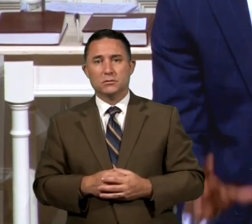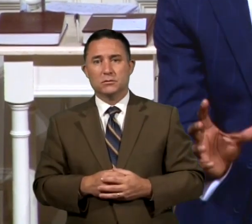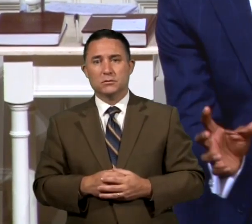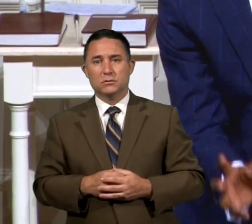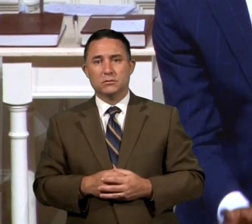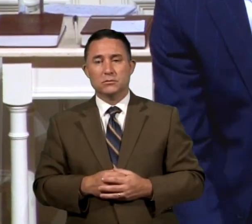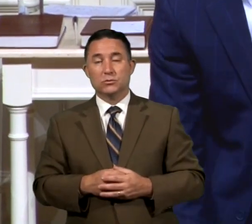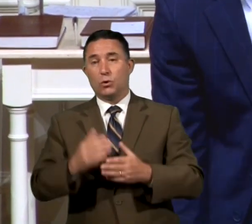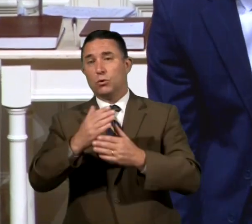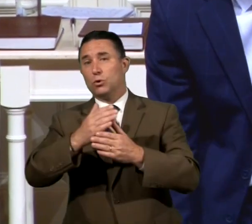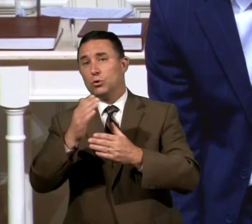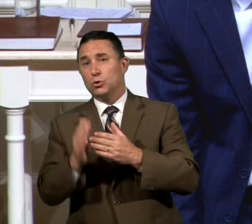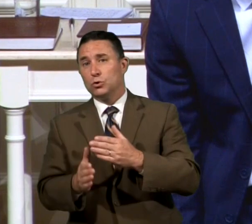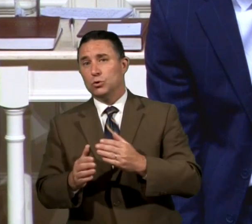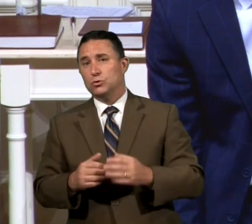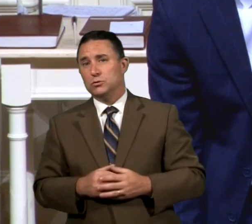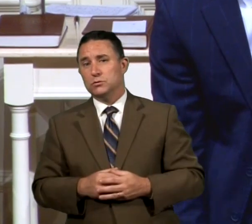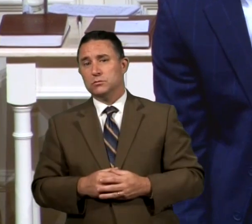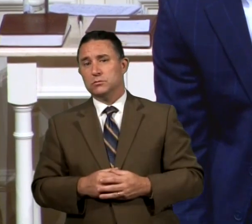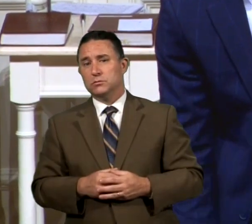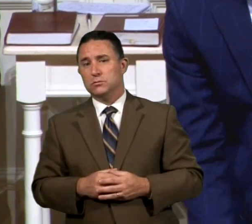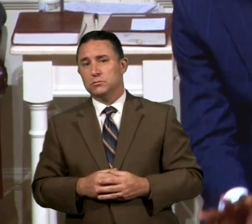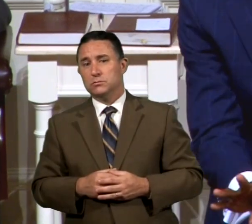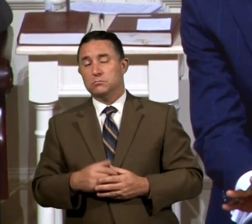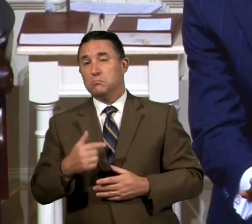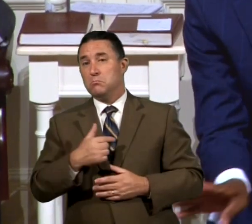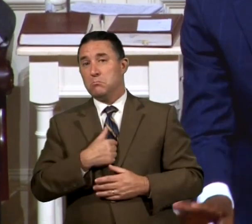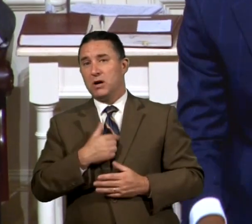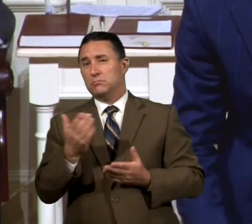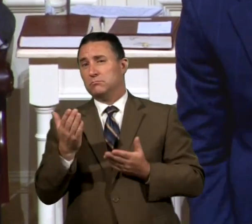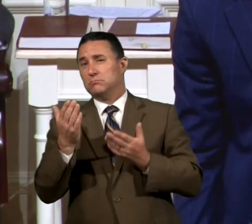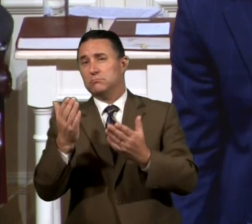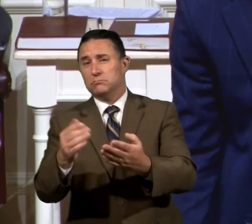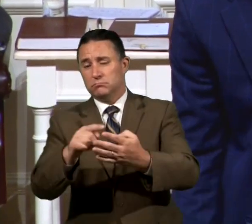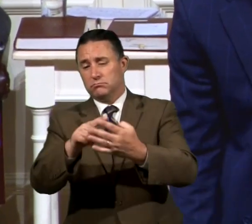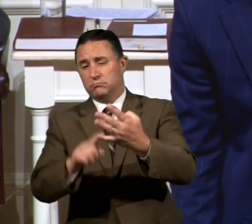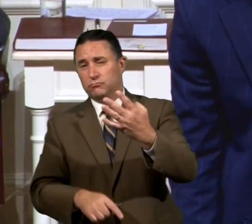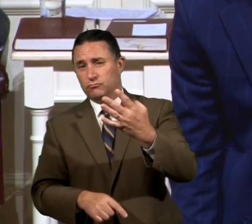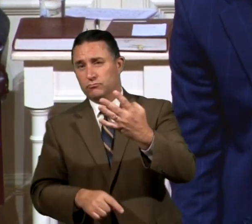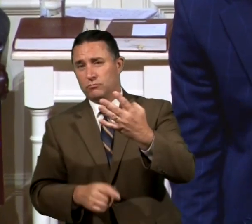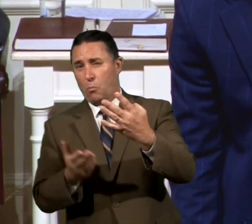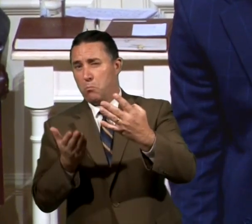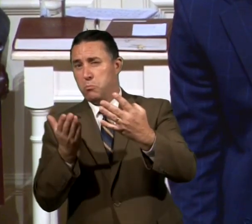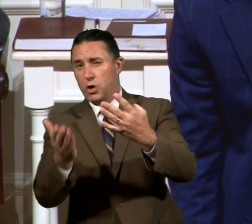And so in conclusion, my appeal is fourfold.